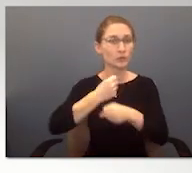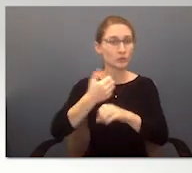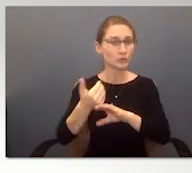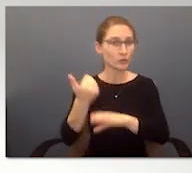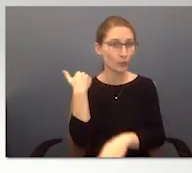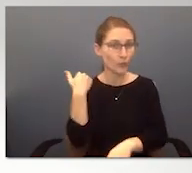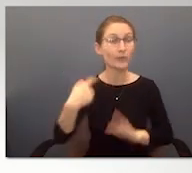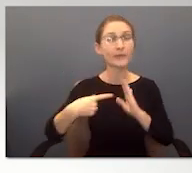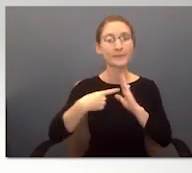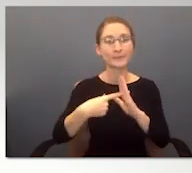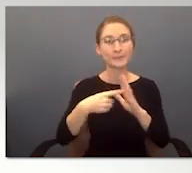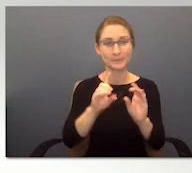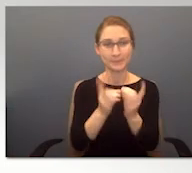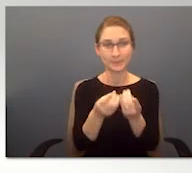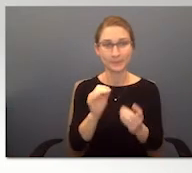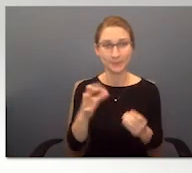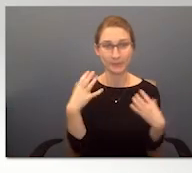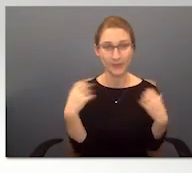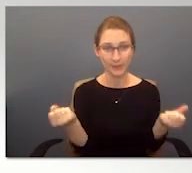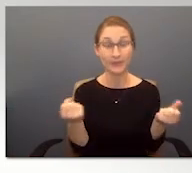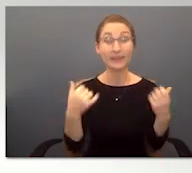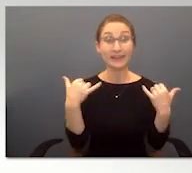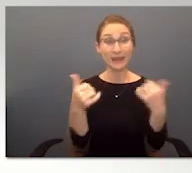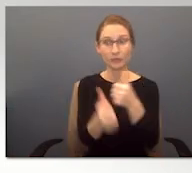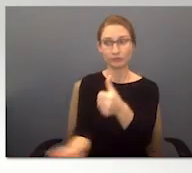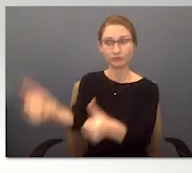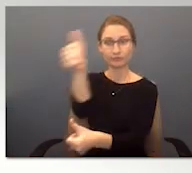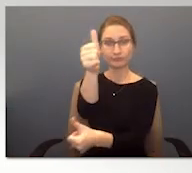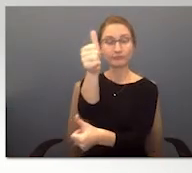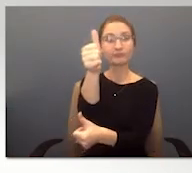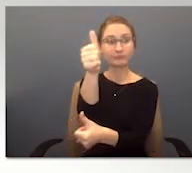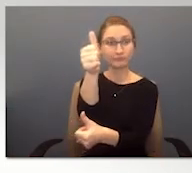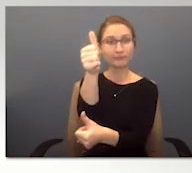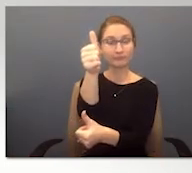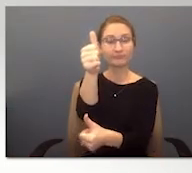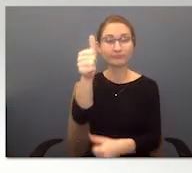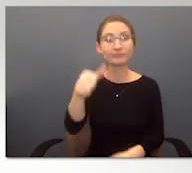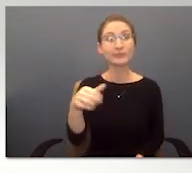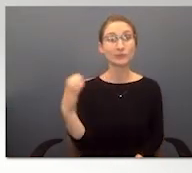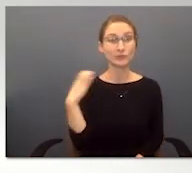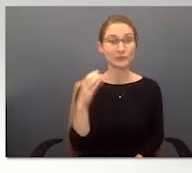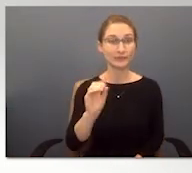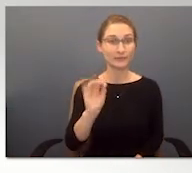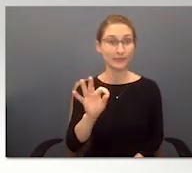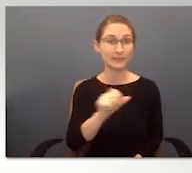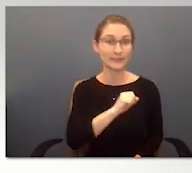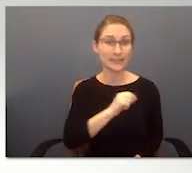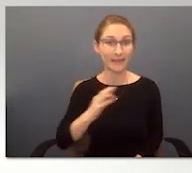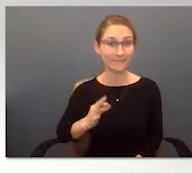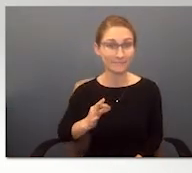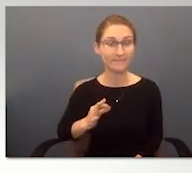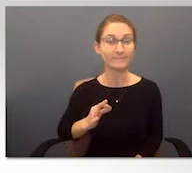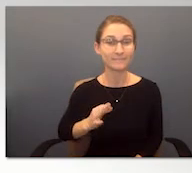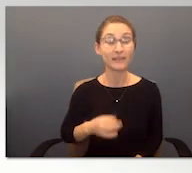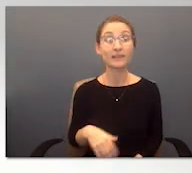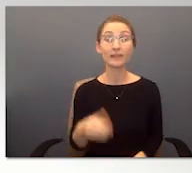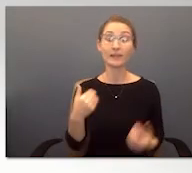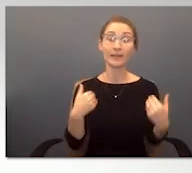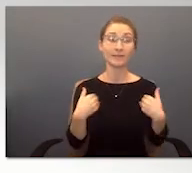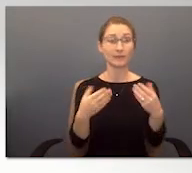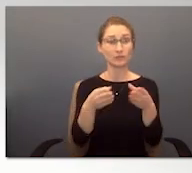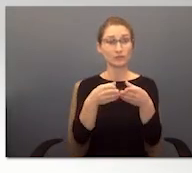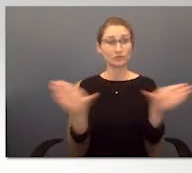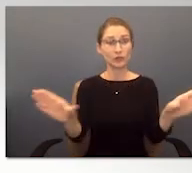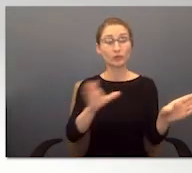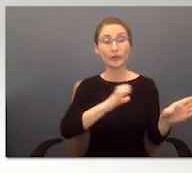2 years ago representing the Department of Health. She's now the new Chief of Staff as of about 2 months ago. And then you have General Counsel,